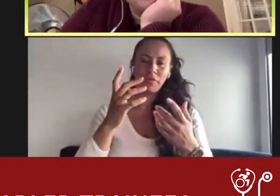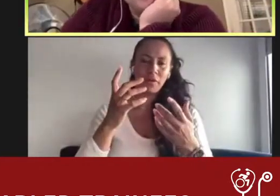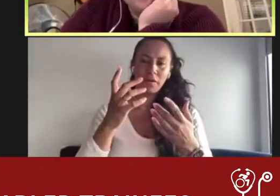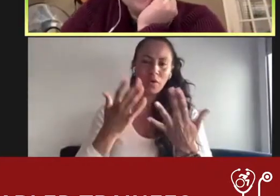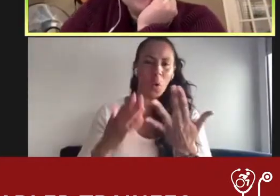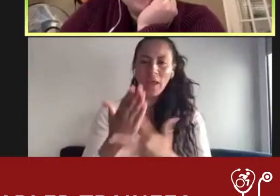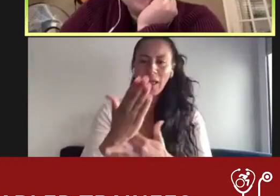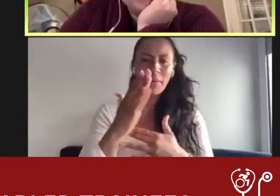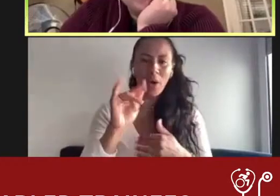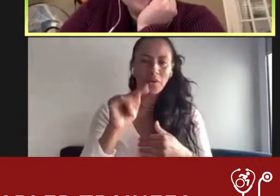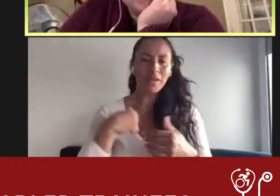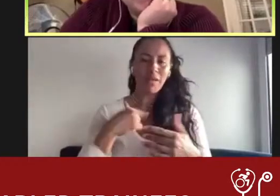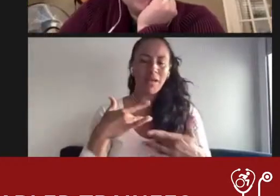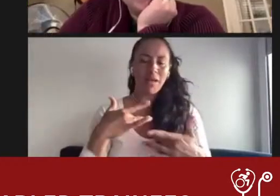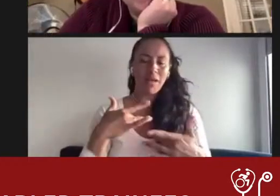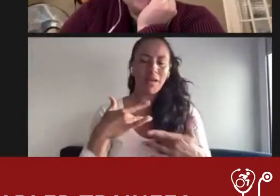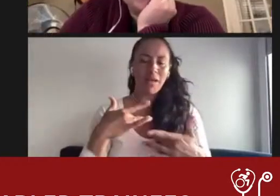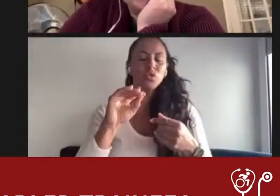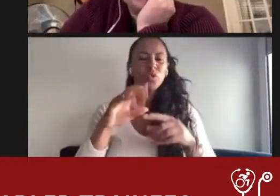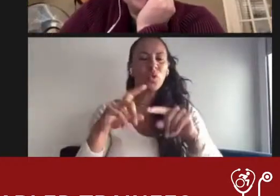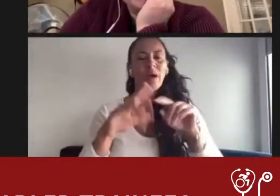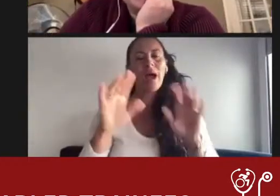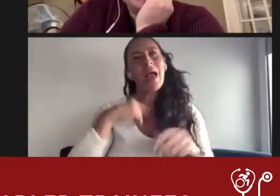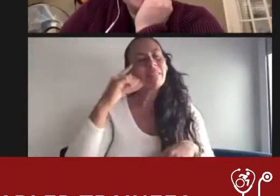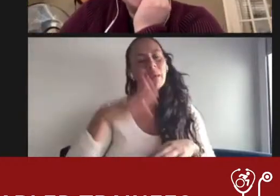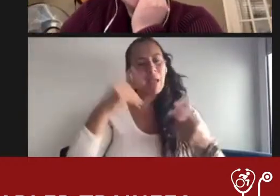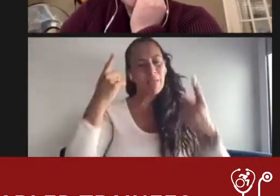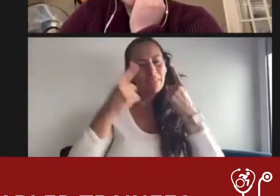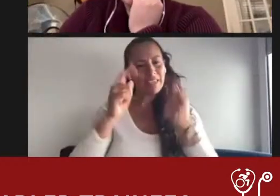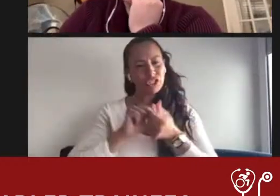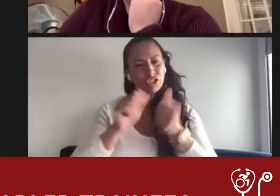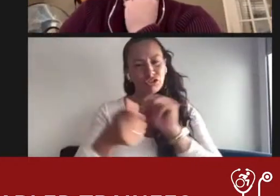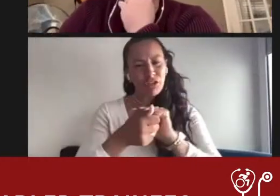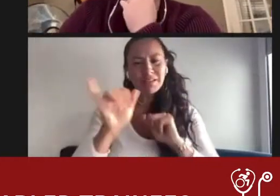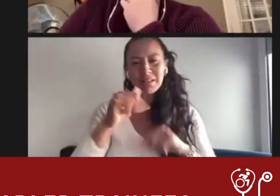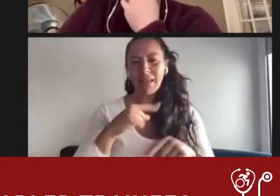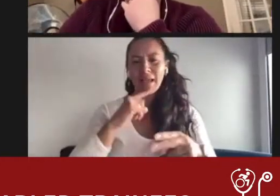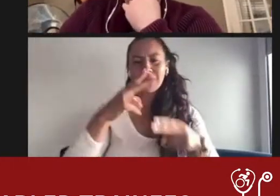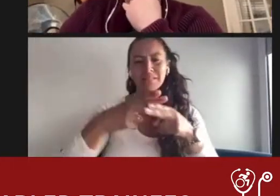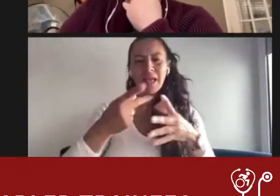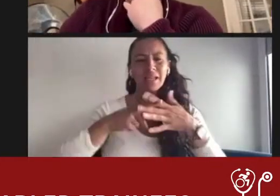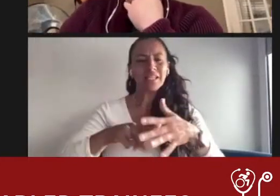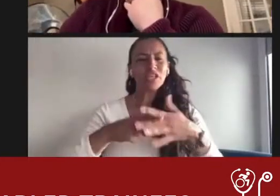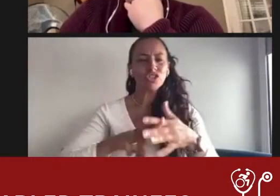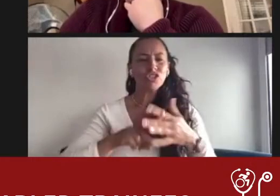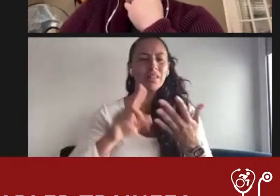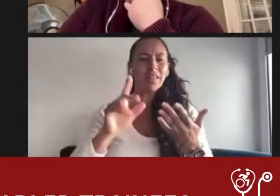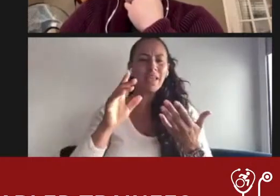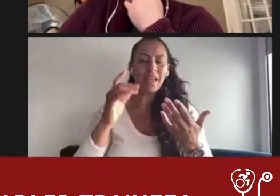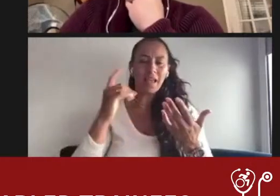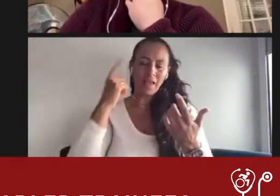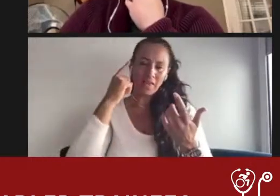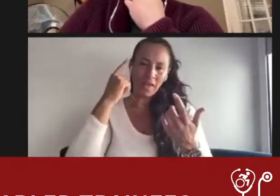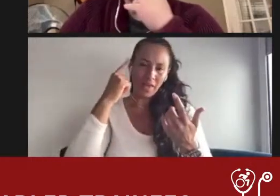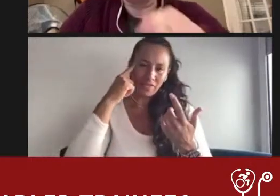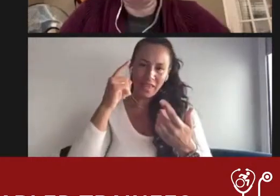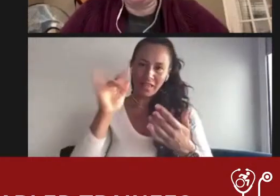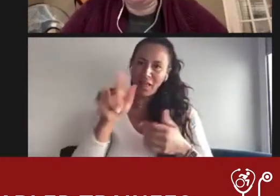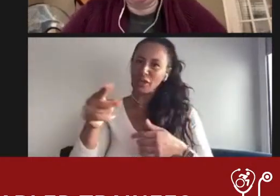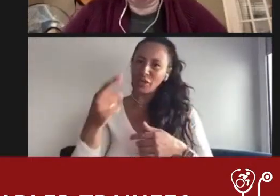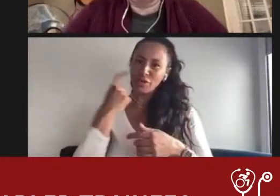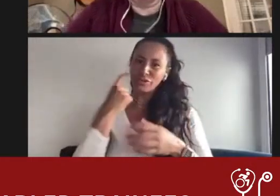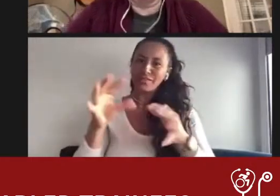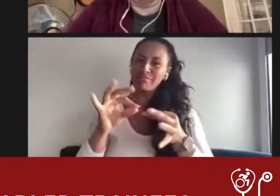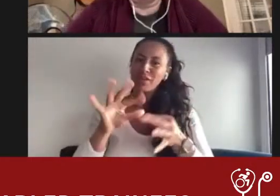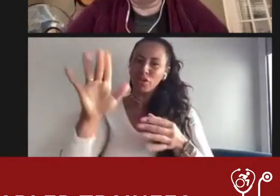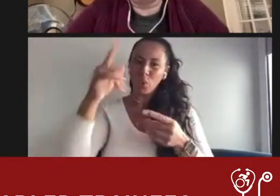fall into I don't know, I feel like my thinking has changed. Like I said, initially, you know, it sounds like your thinking has evolved too, but I think